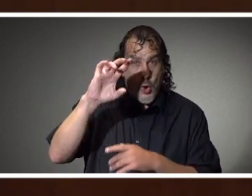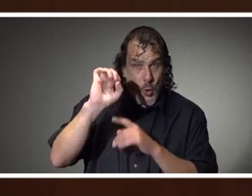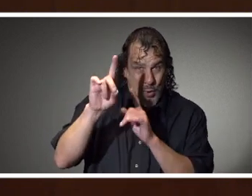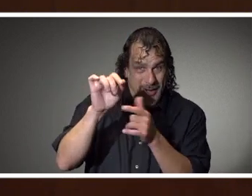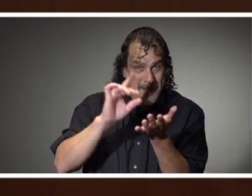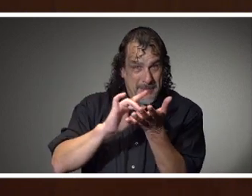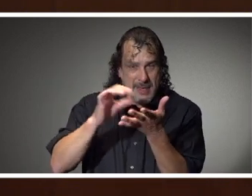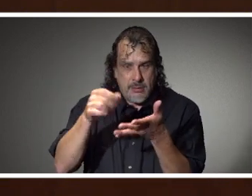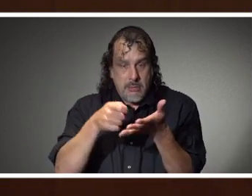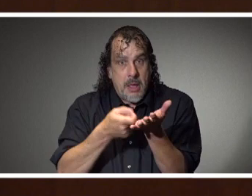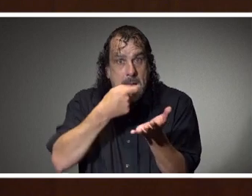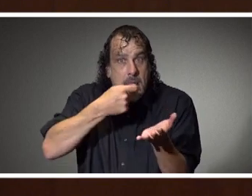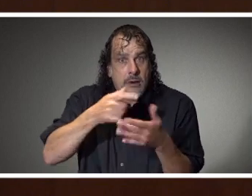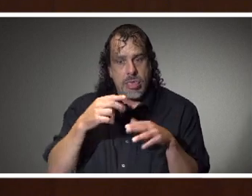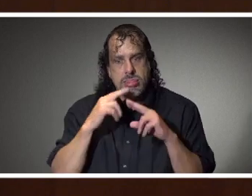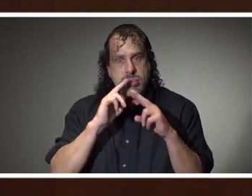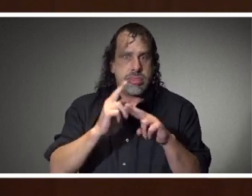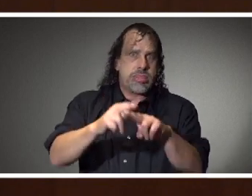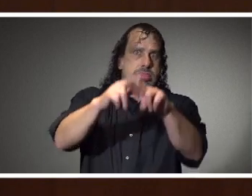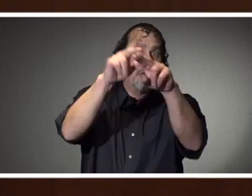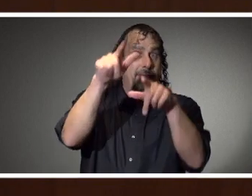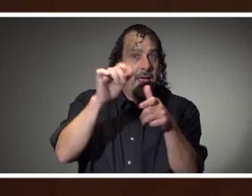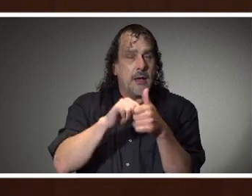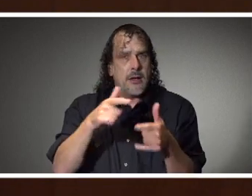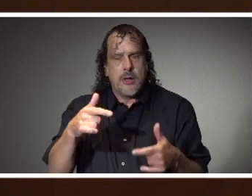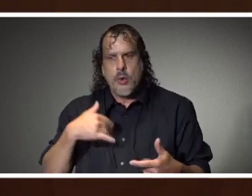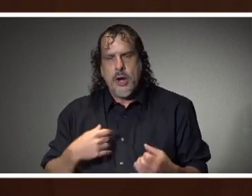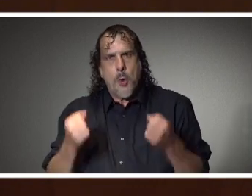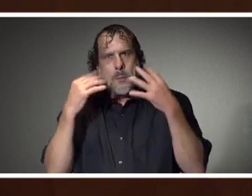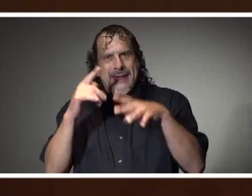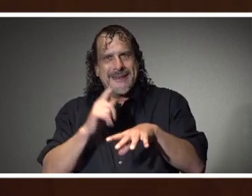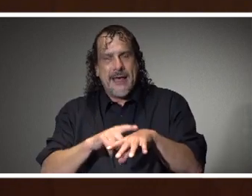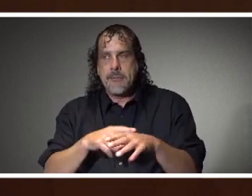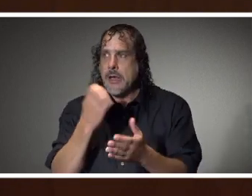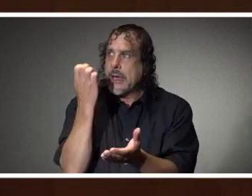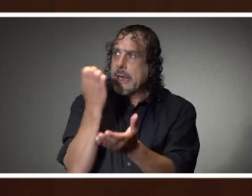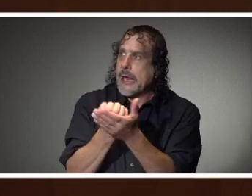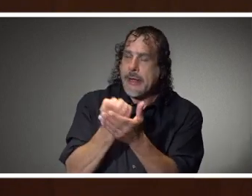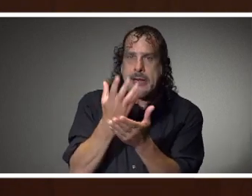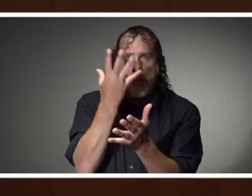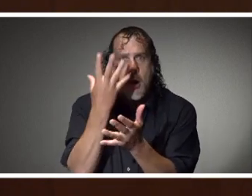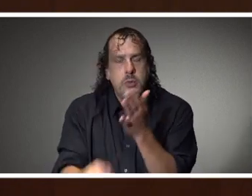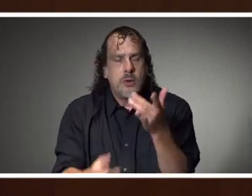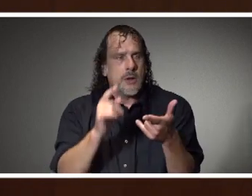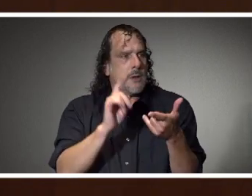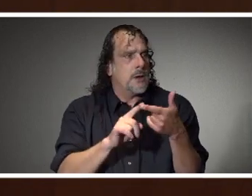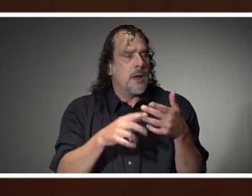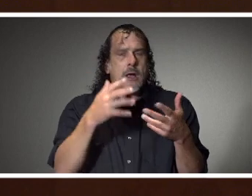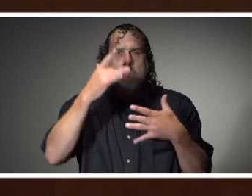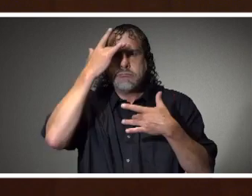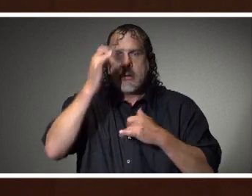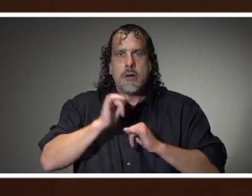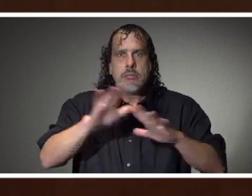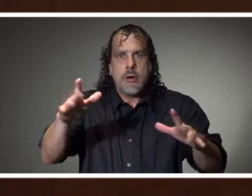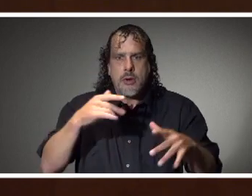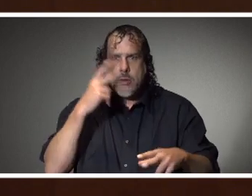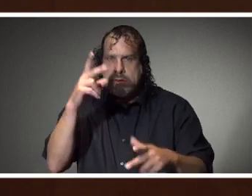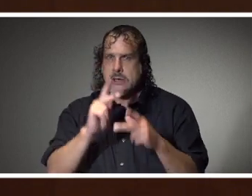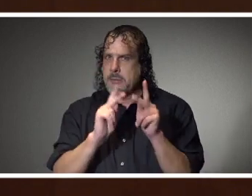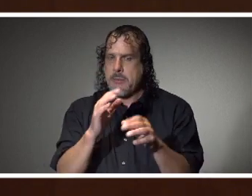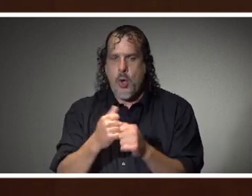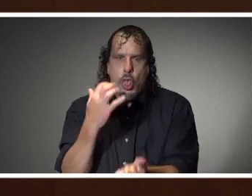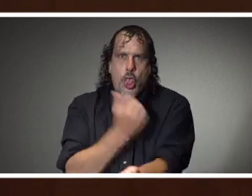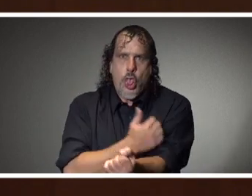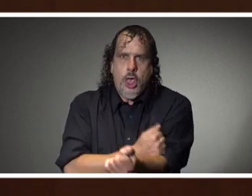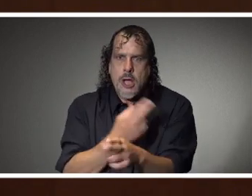We know in any time in a pandemic or economic situation, we do see increases in substance use,